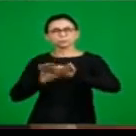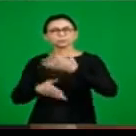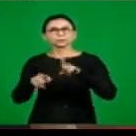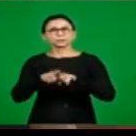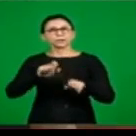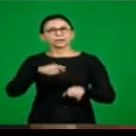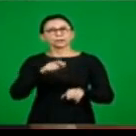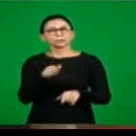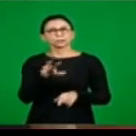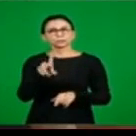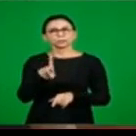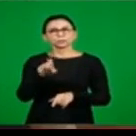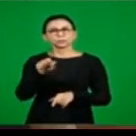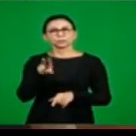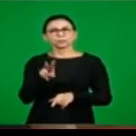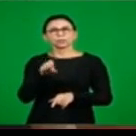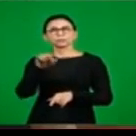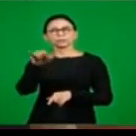the key of David.